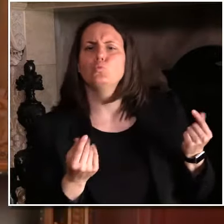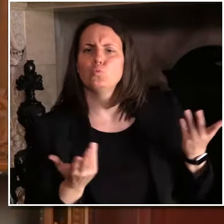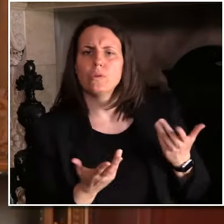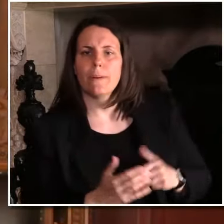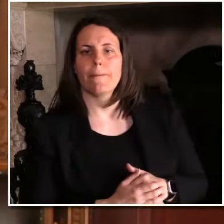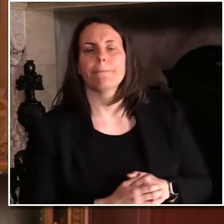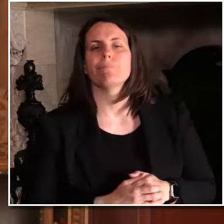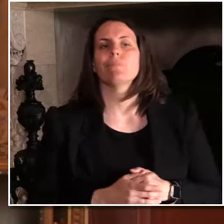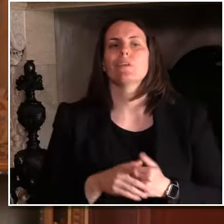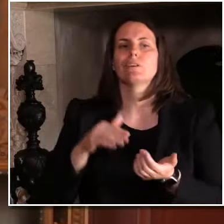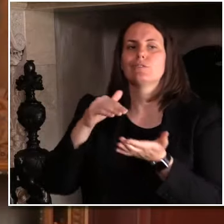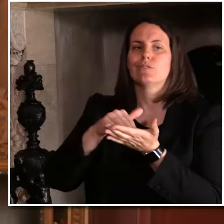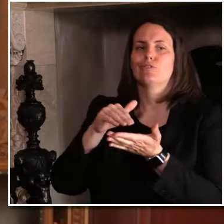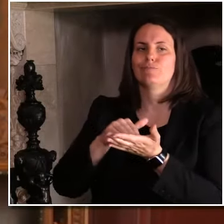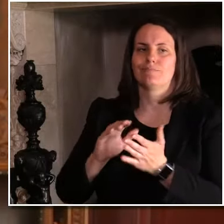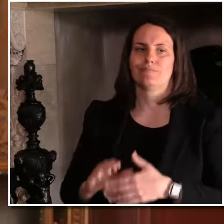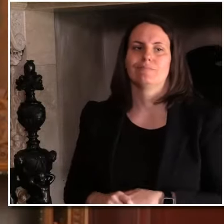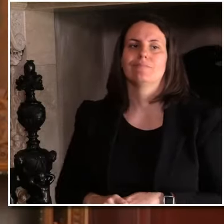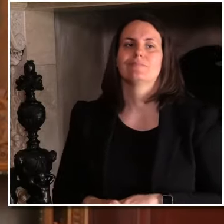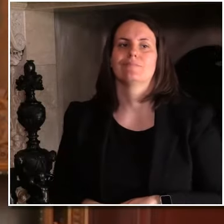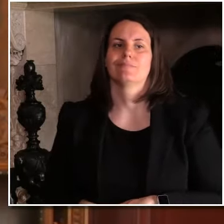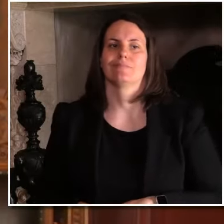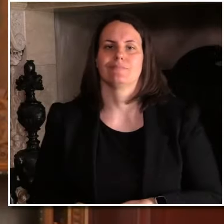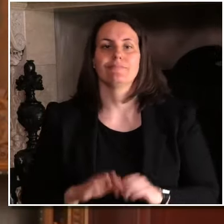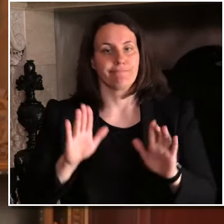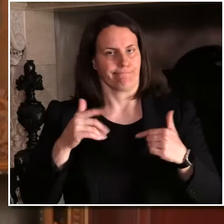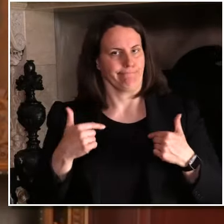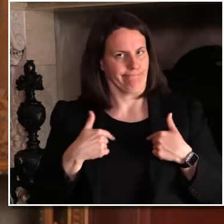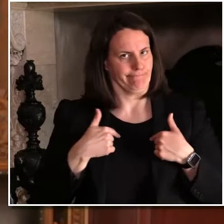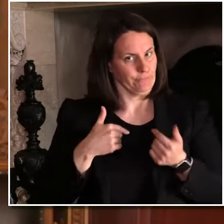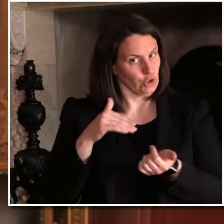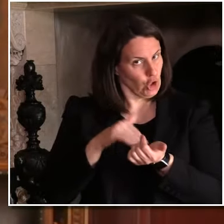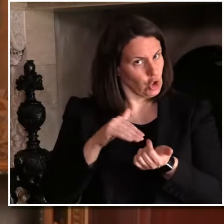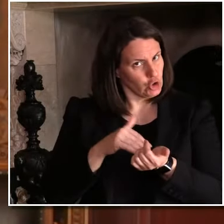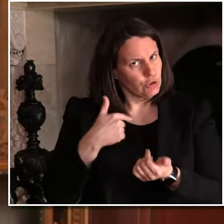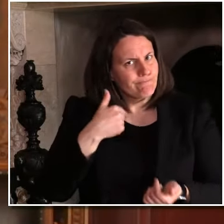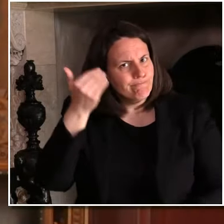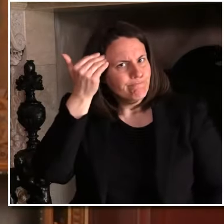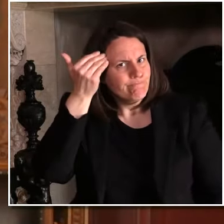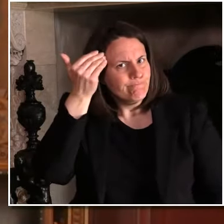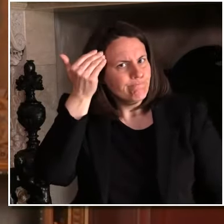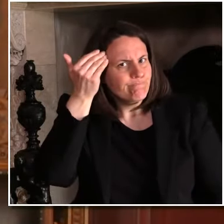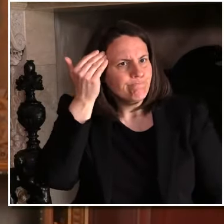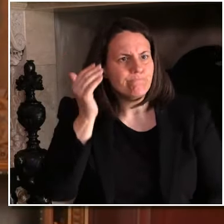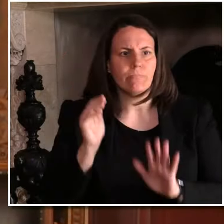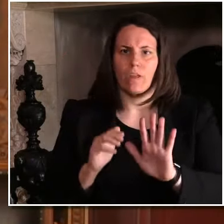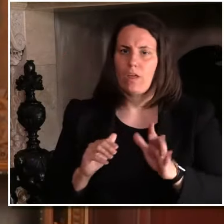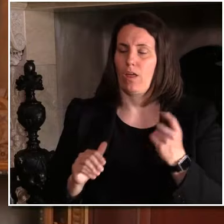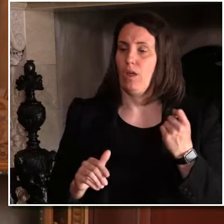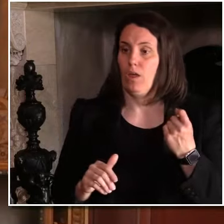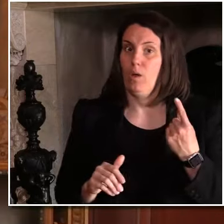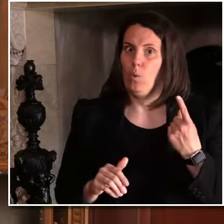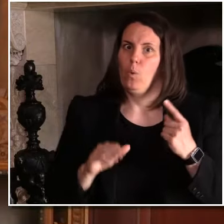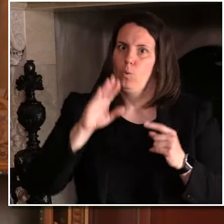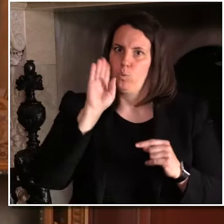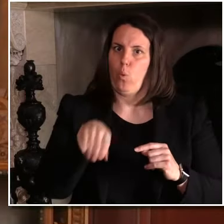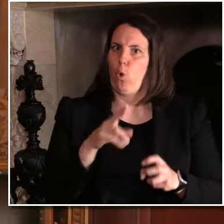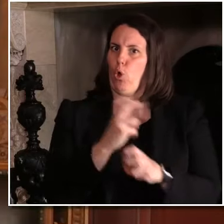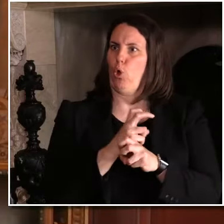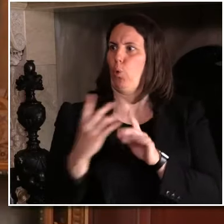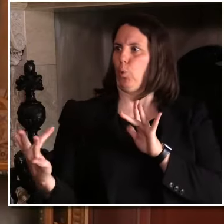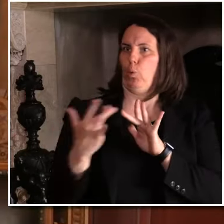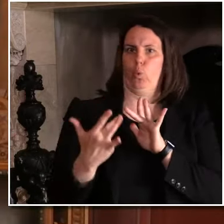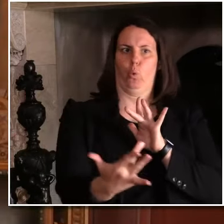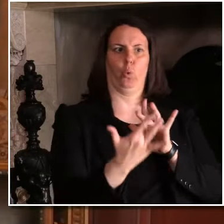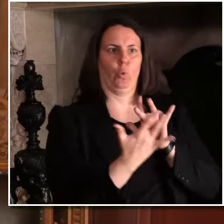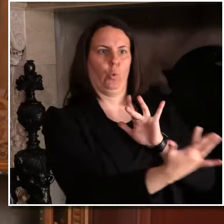as a physician, I'm probably guilty of this too, of being hard to reach by email, and so we're doing a weekly